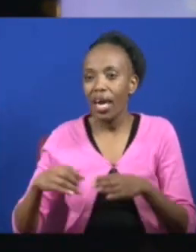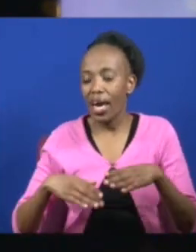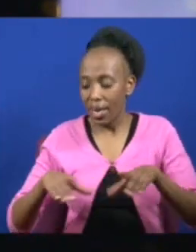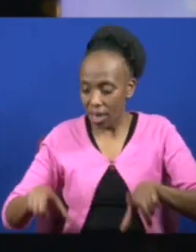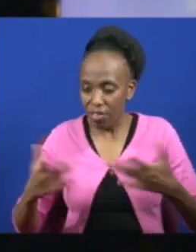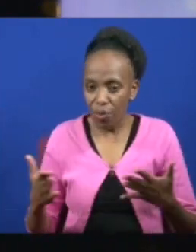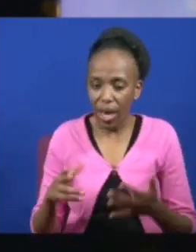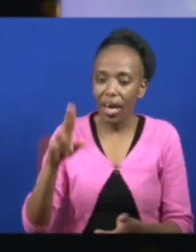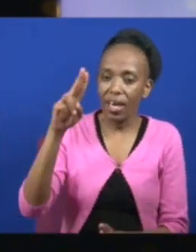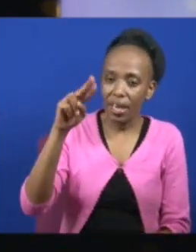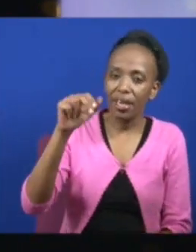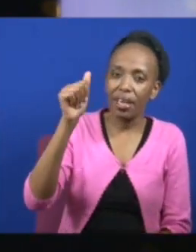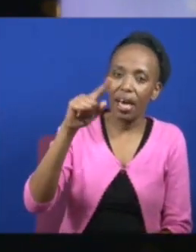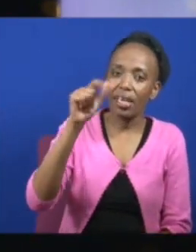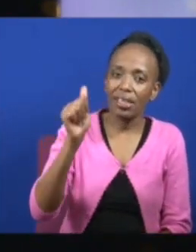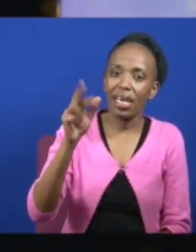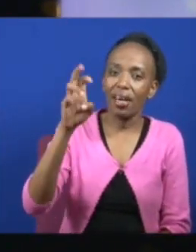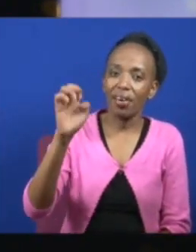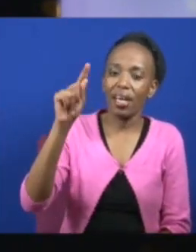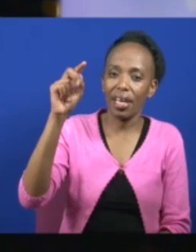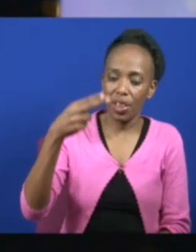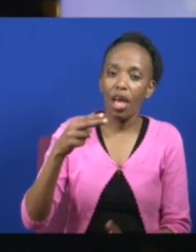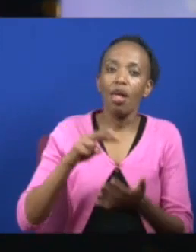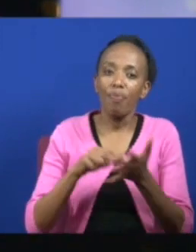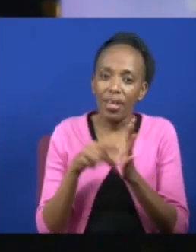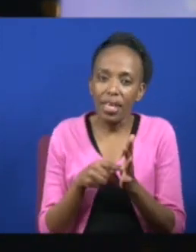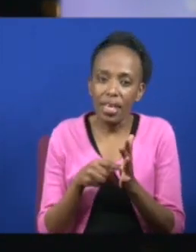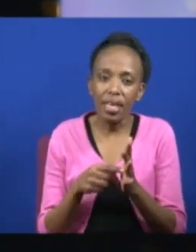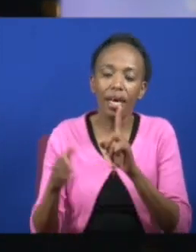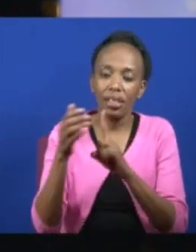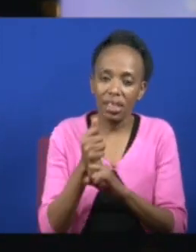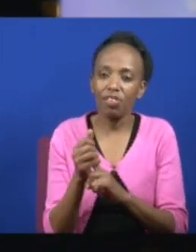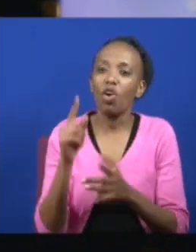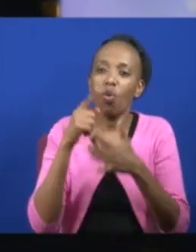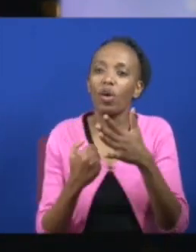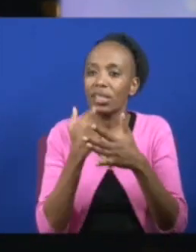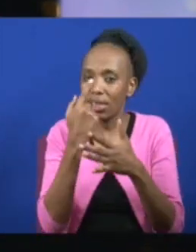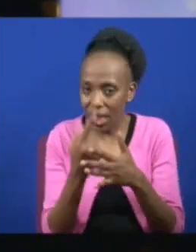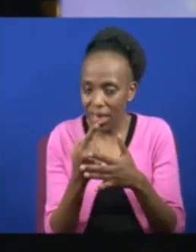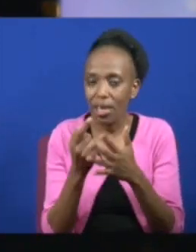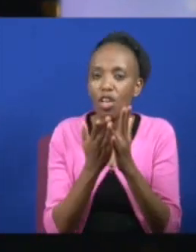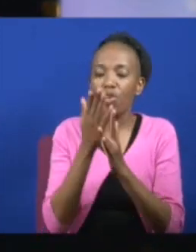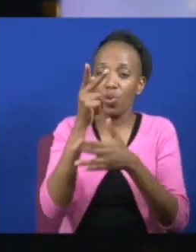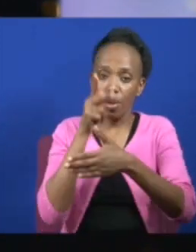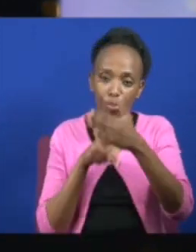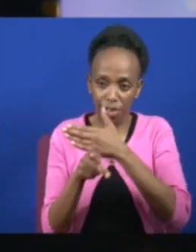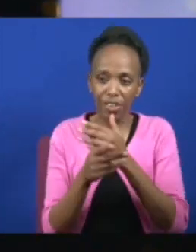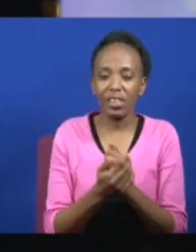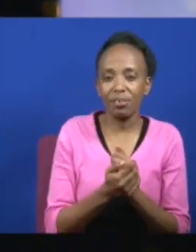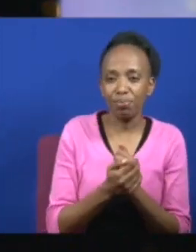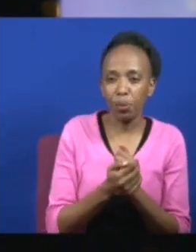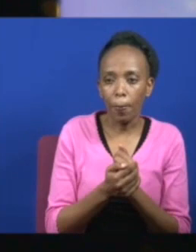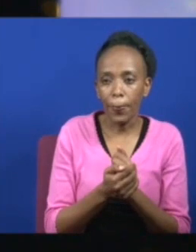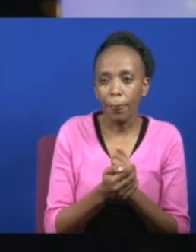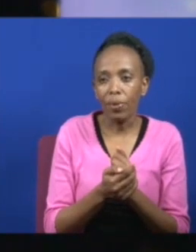called Nazareth. So was fulfilled what was said through the prophets, that he would be called a